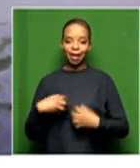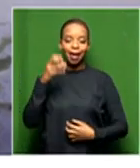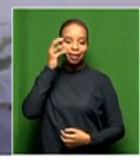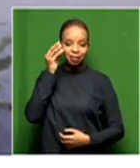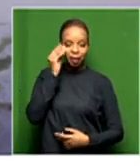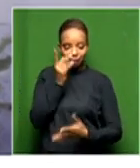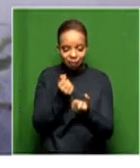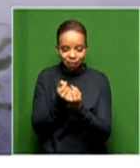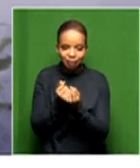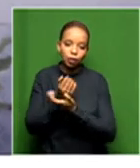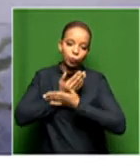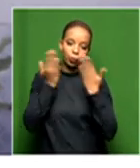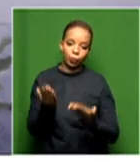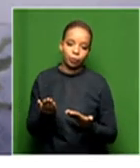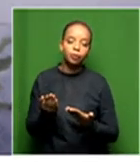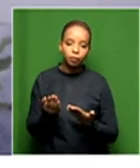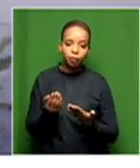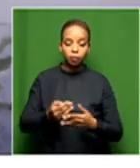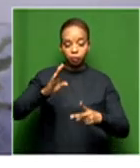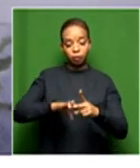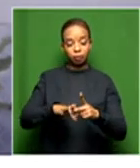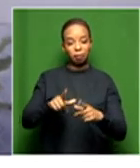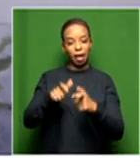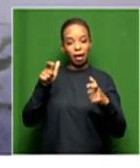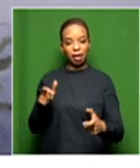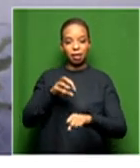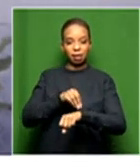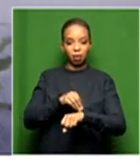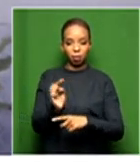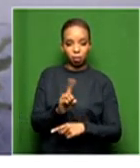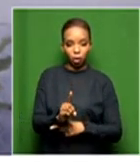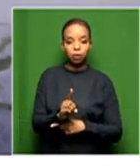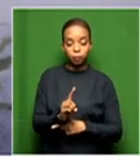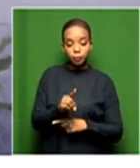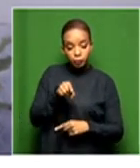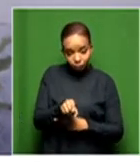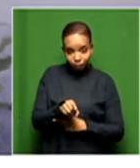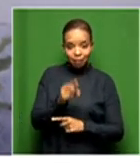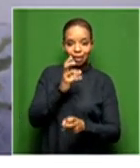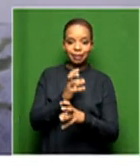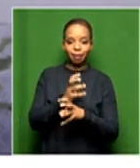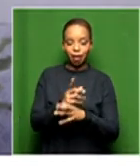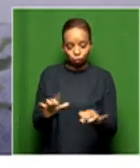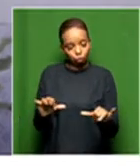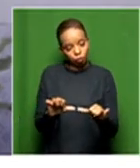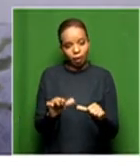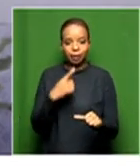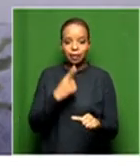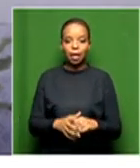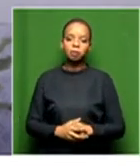of it. And then, of course, the second big problem is that this is the one that is so difficult to measure and account